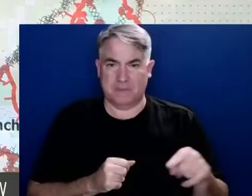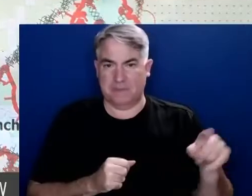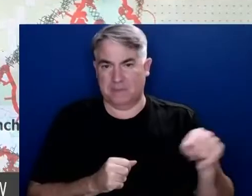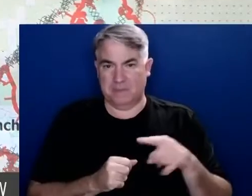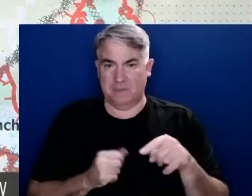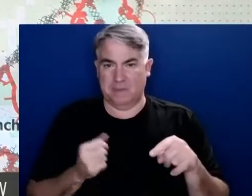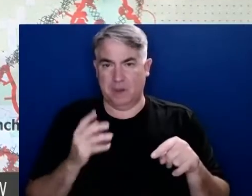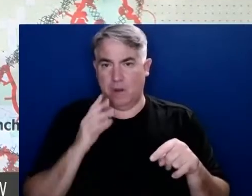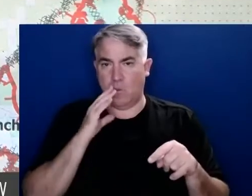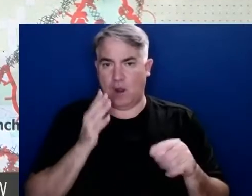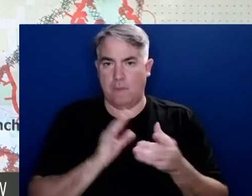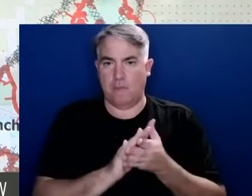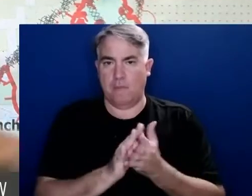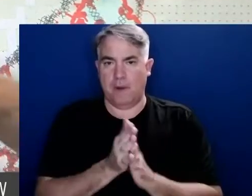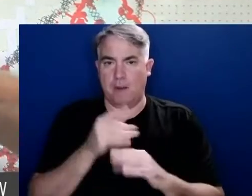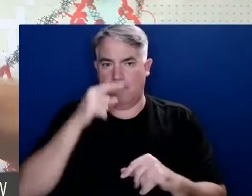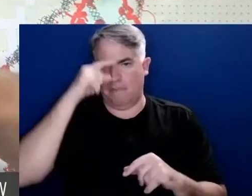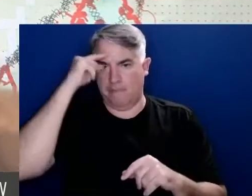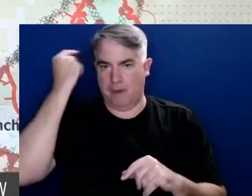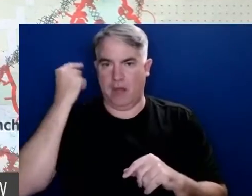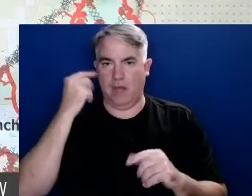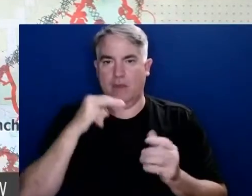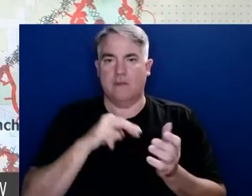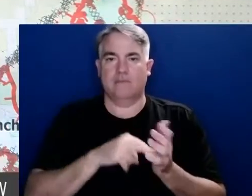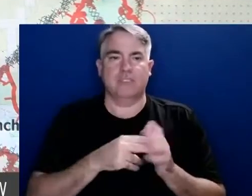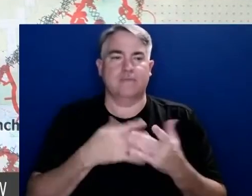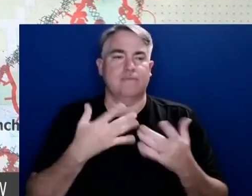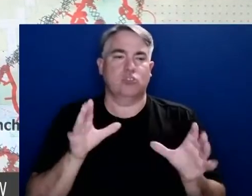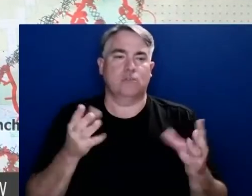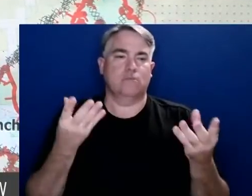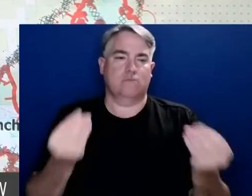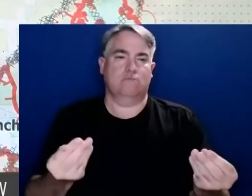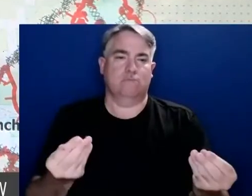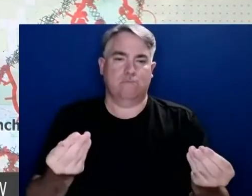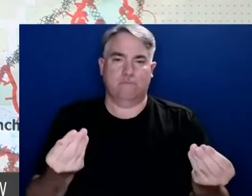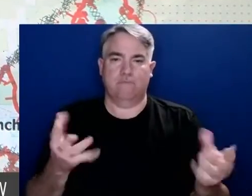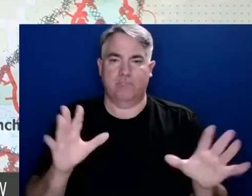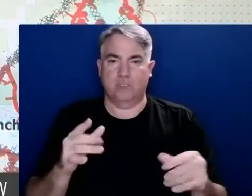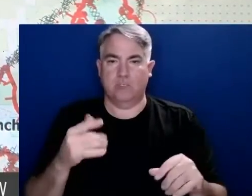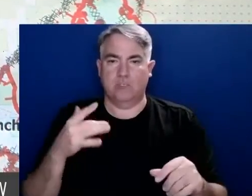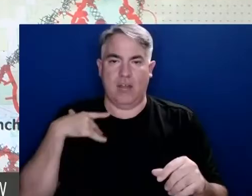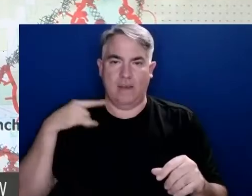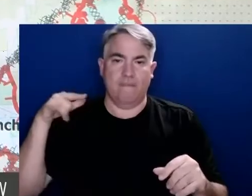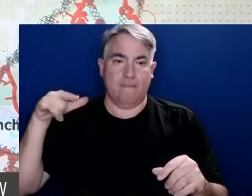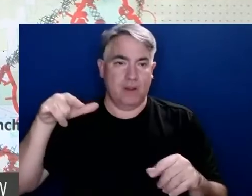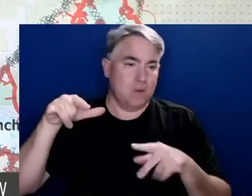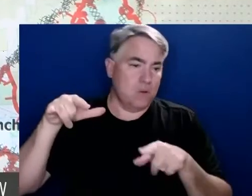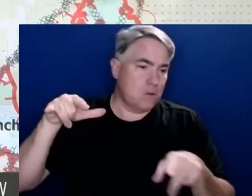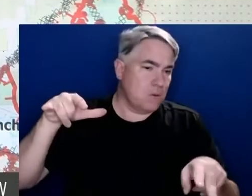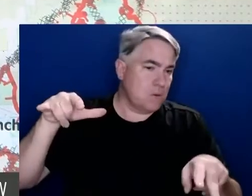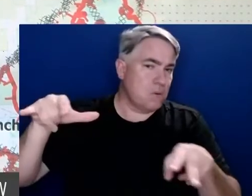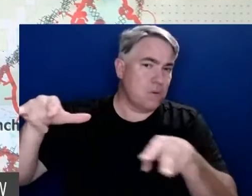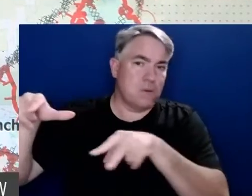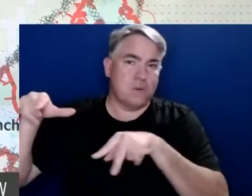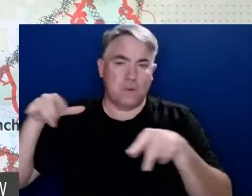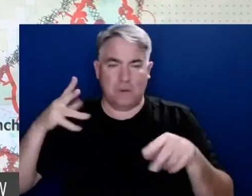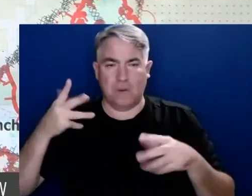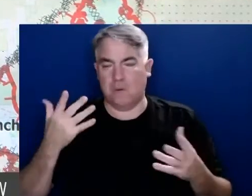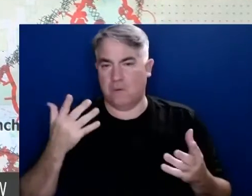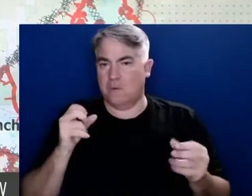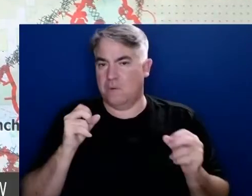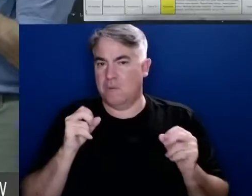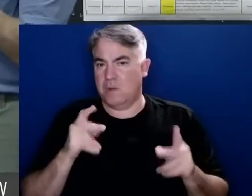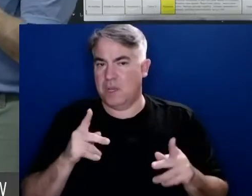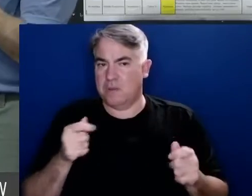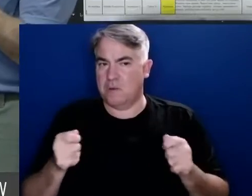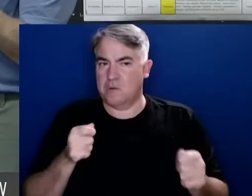that contained. When I flew yesterday, it's not trying to get through that fire at all, from what I could tell when I flew. So rather than putting people out